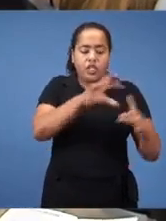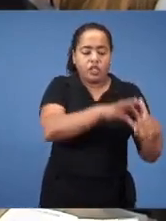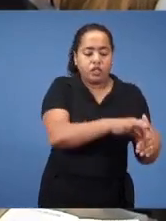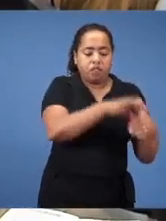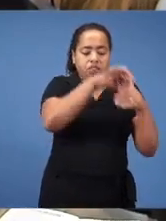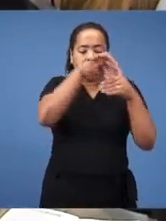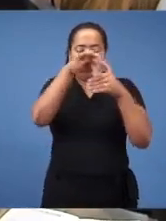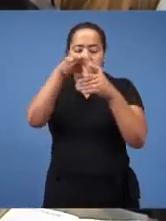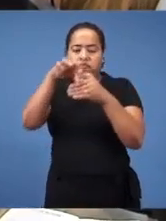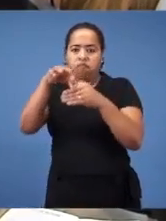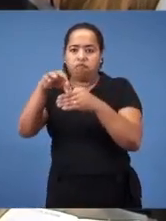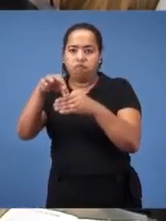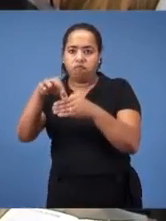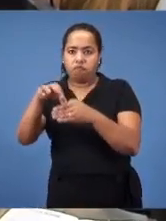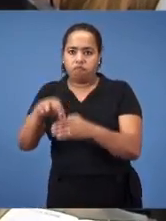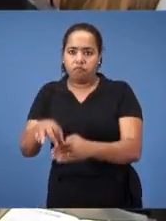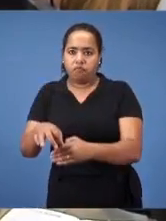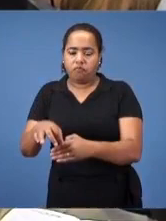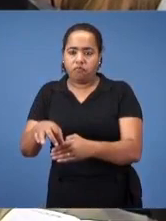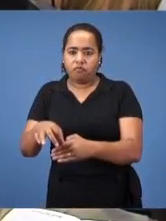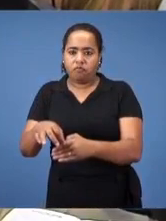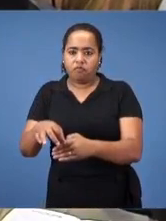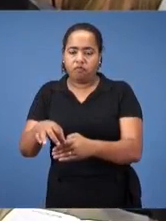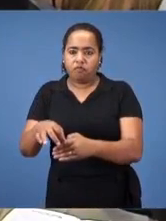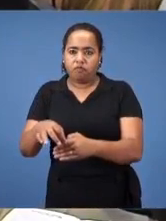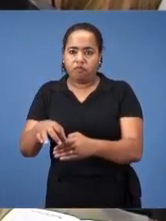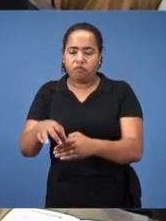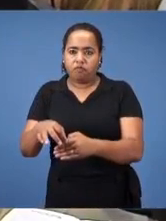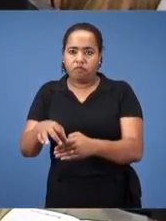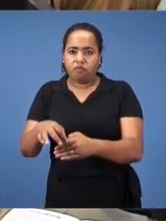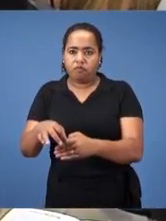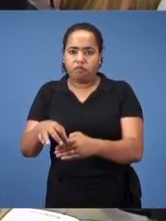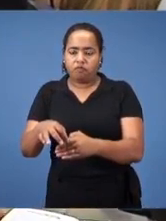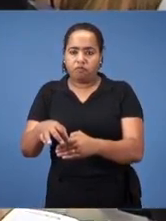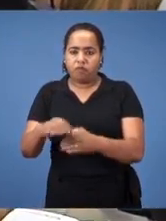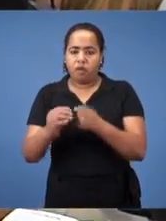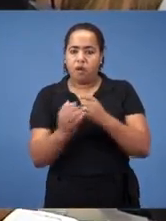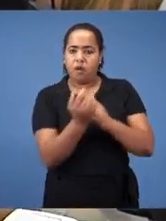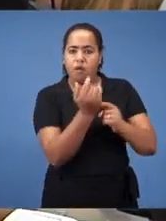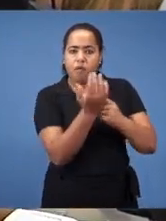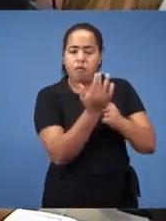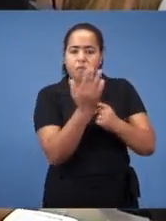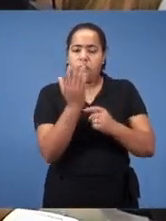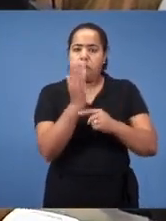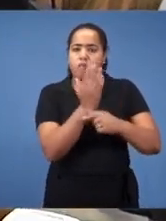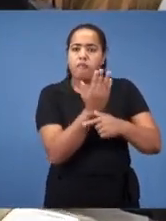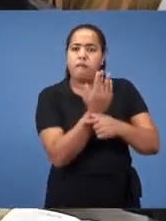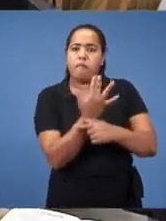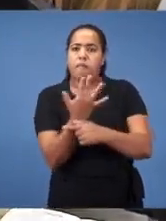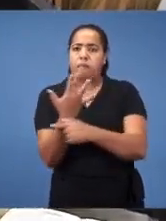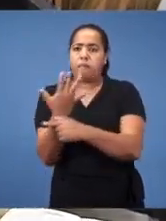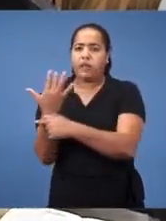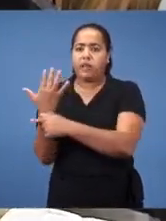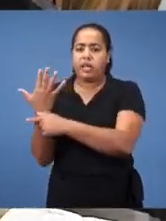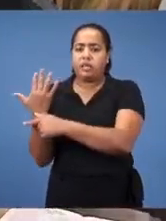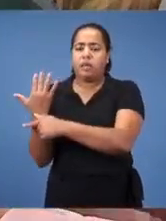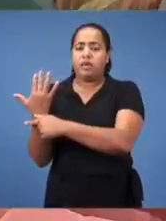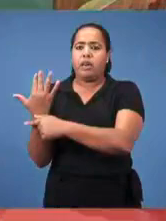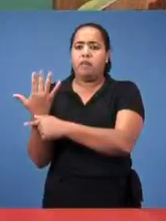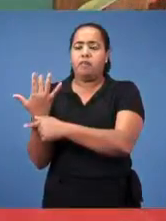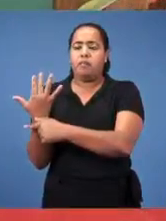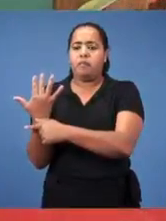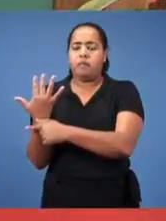else I will come to you quickly and remove your lampstand from its place unless you